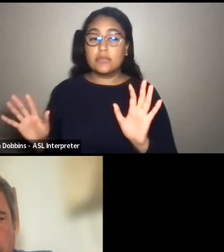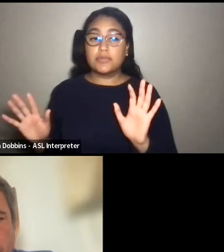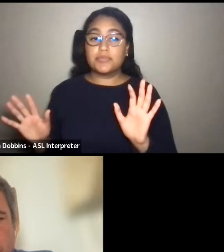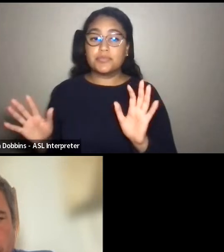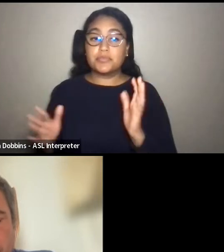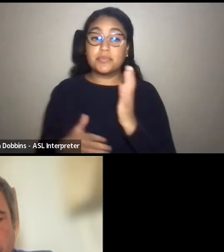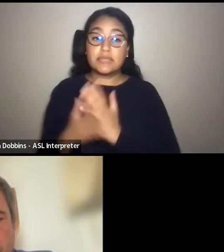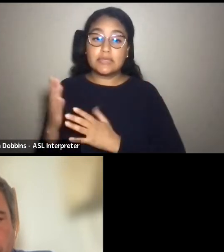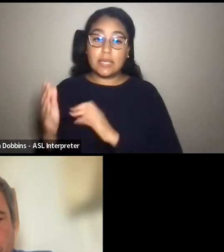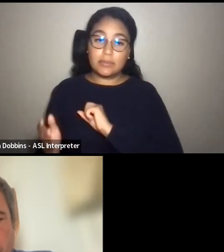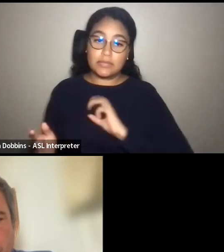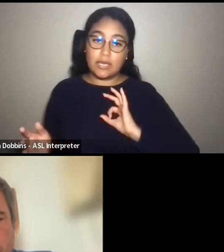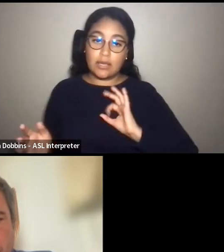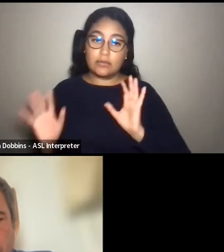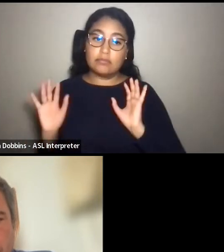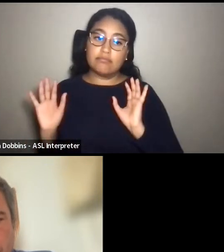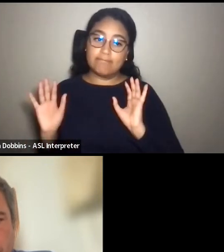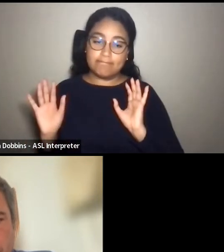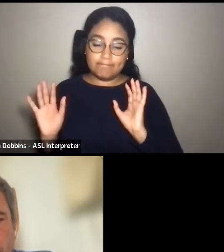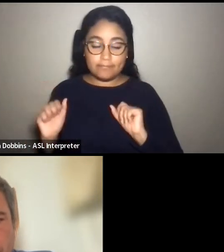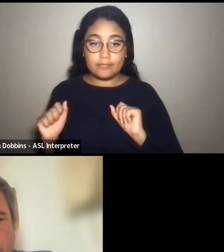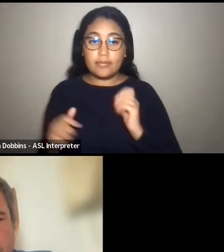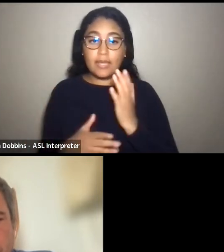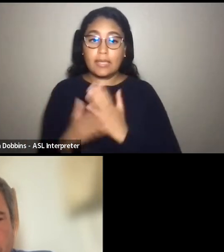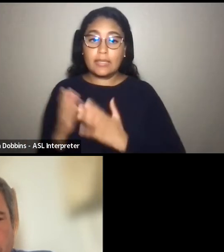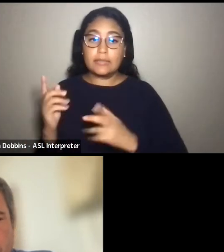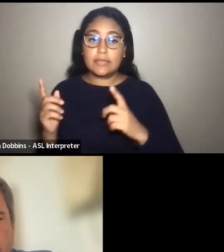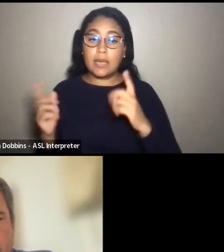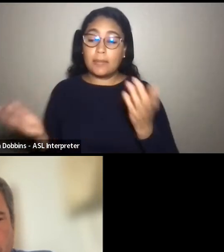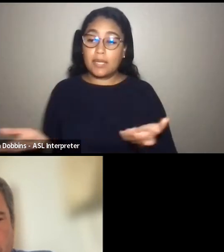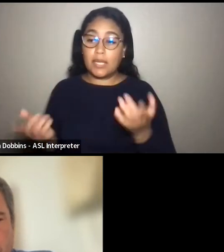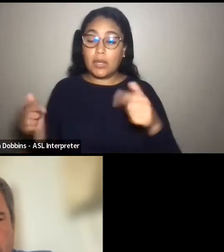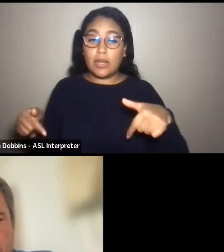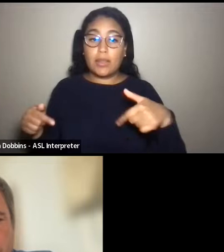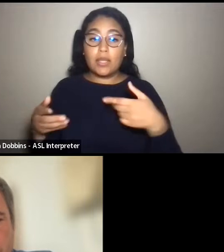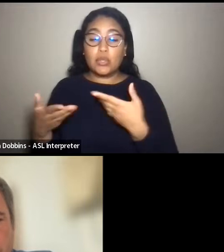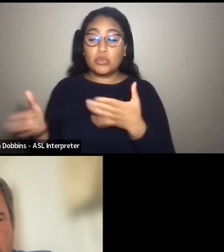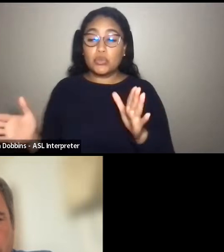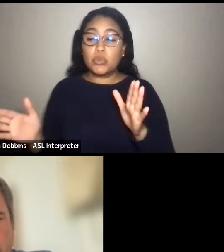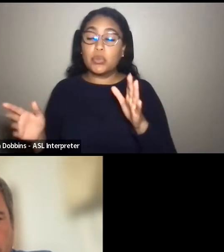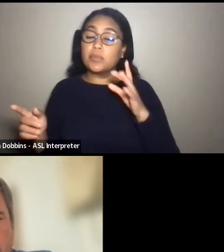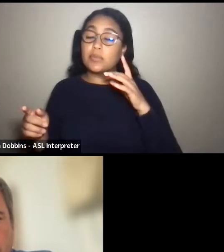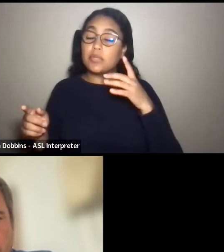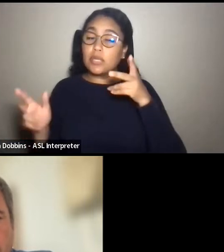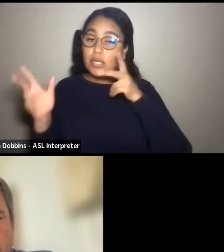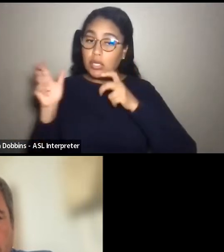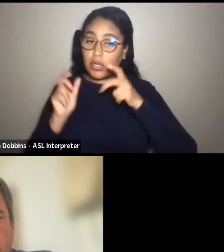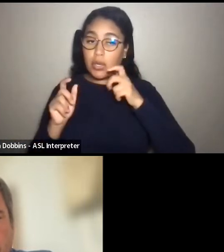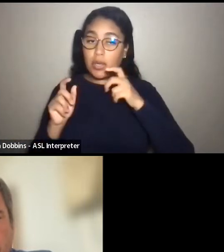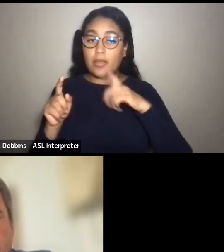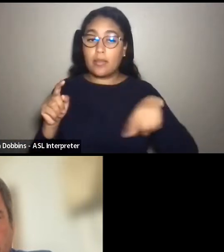Some staff. Thank you, those here in the room and those that spoke virtually. I